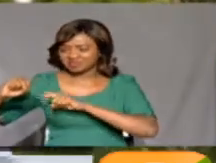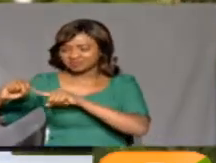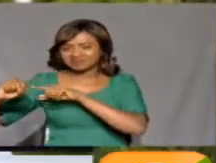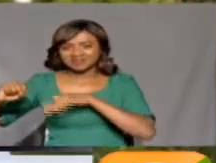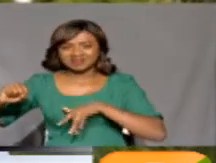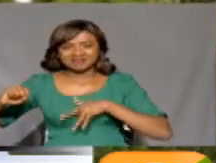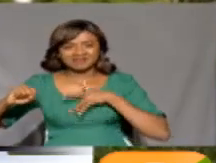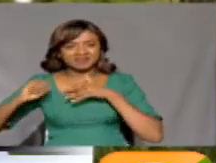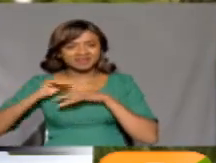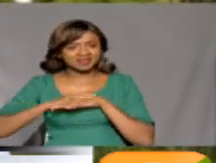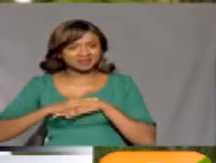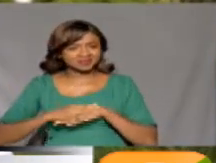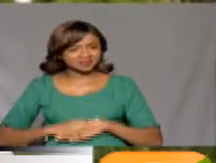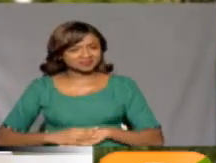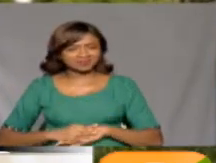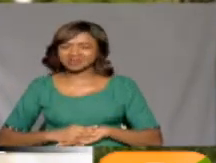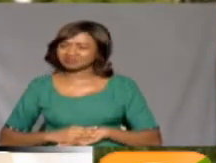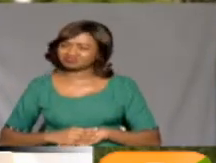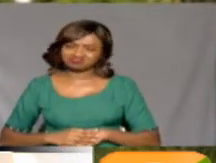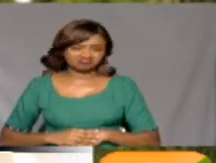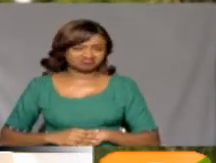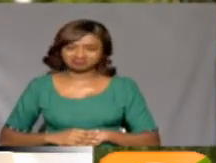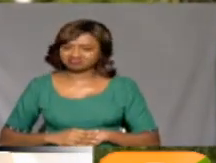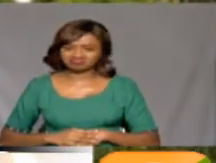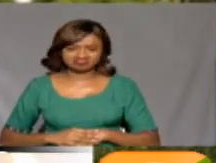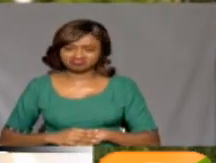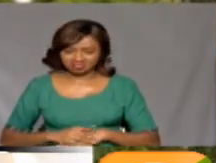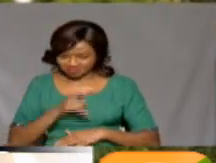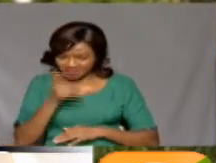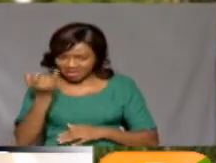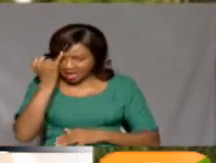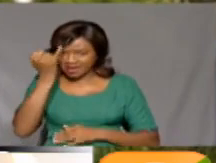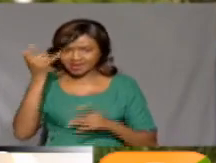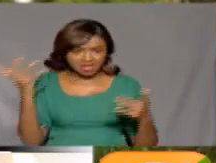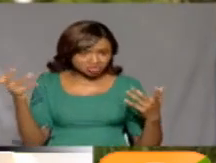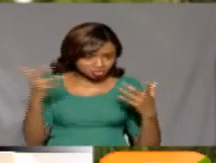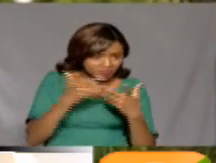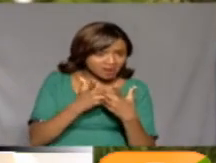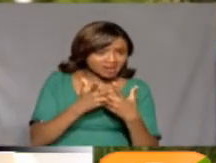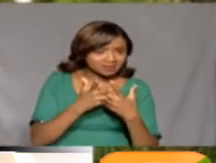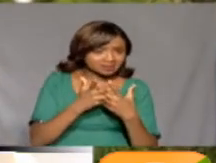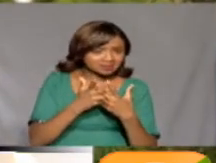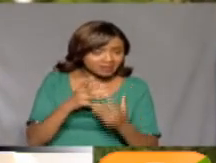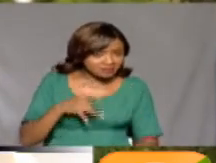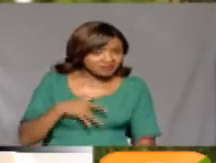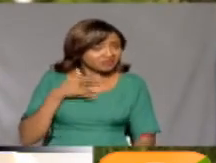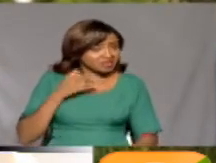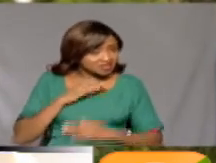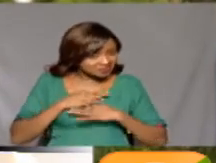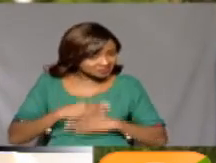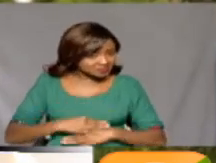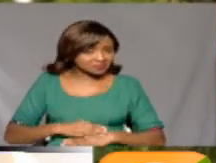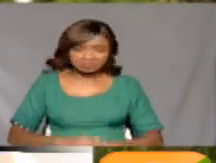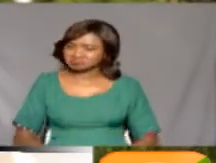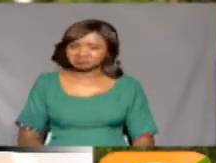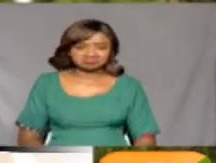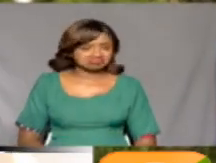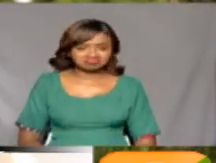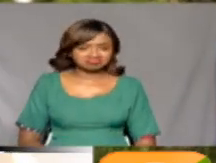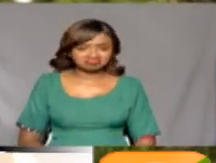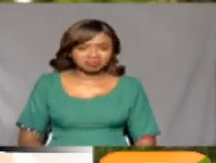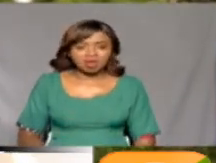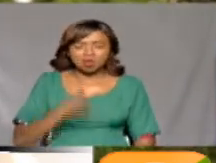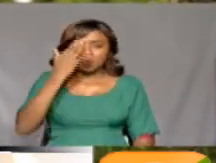Because at that point, there was an axis called Kabisa